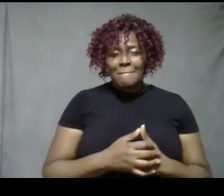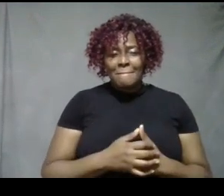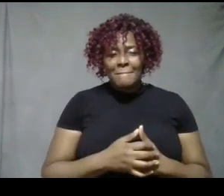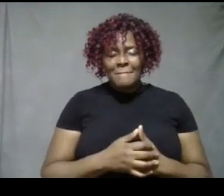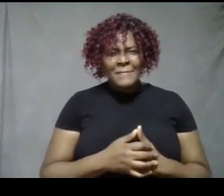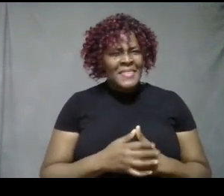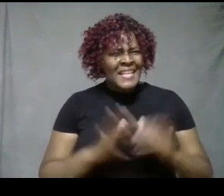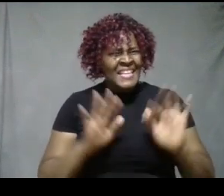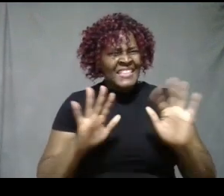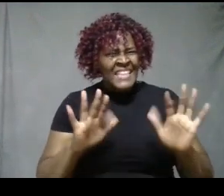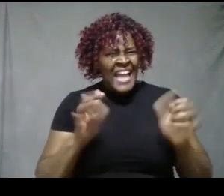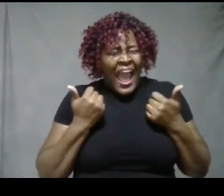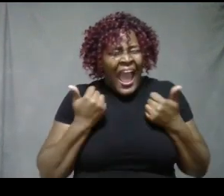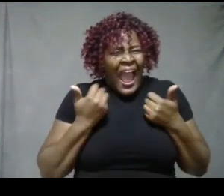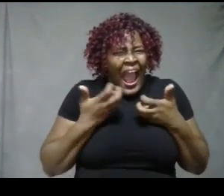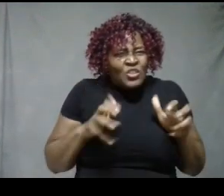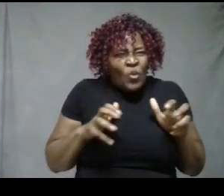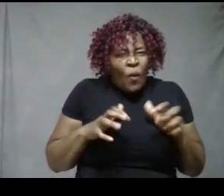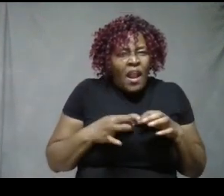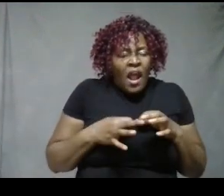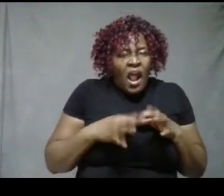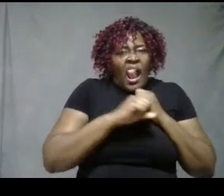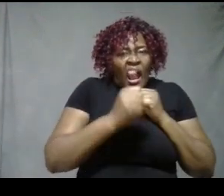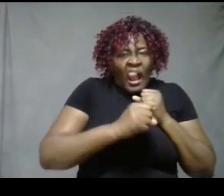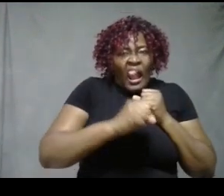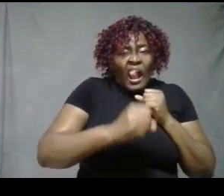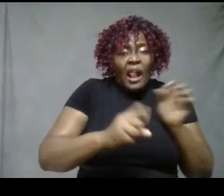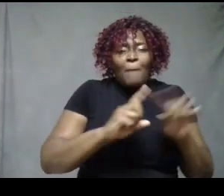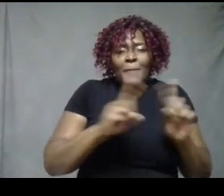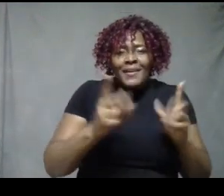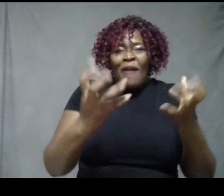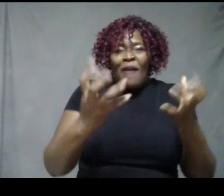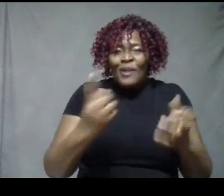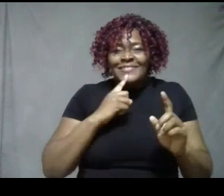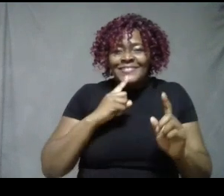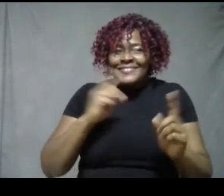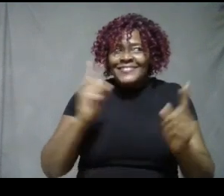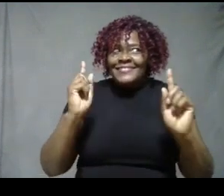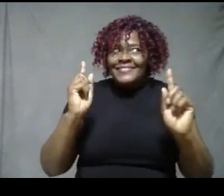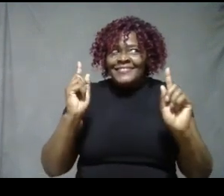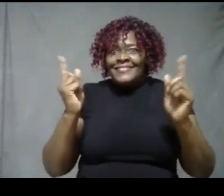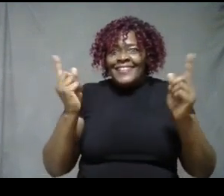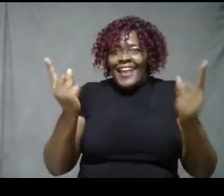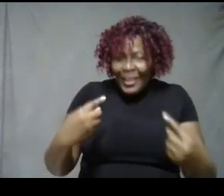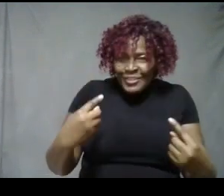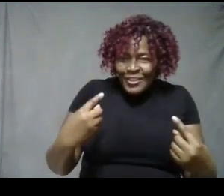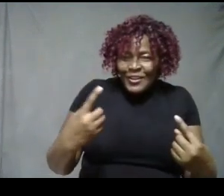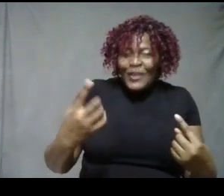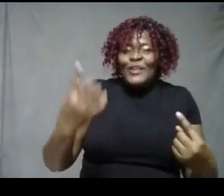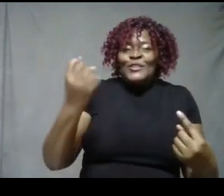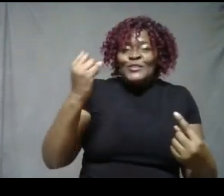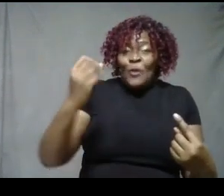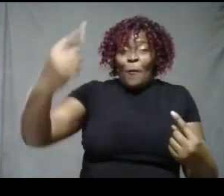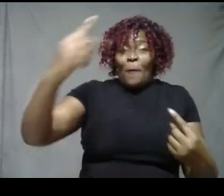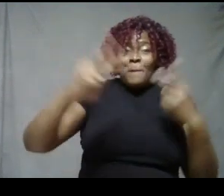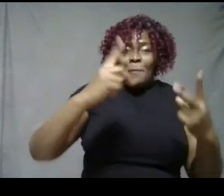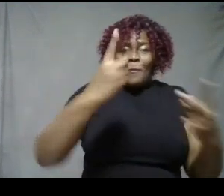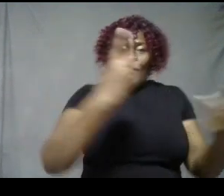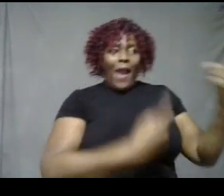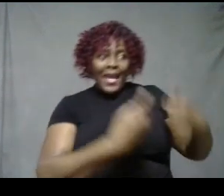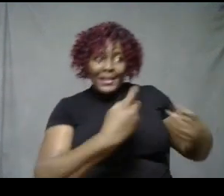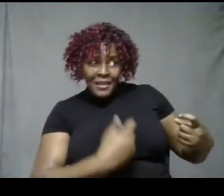I don't want to prolong this, but I just want an answer so that I can respond when I'm given that question, when I'm